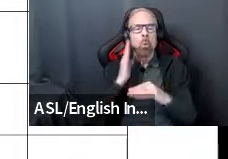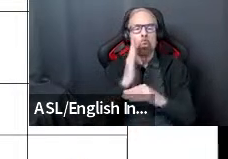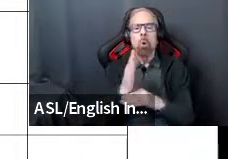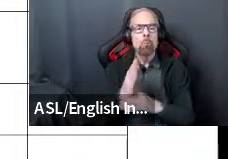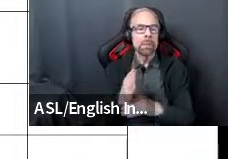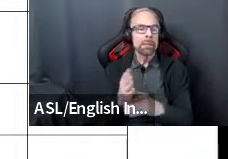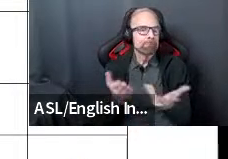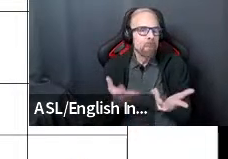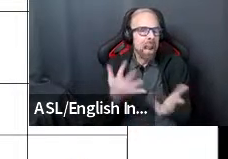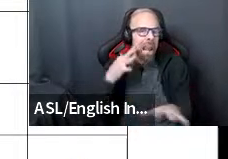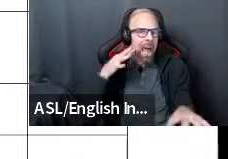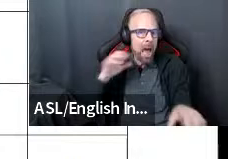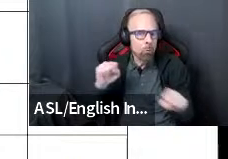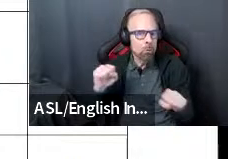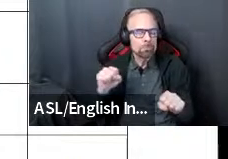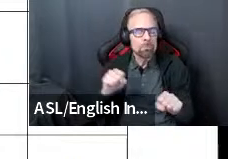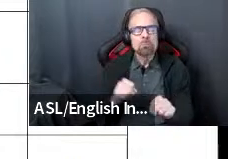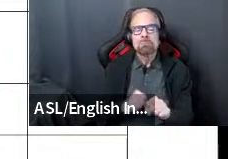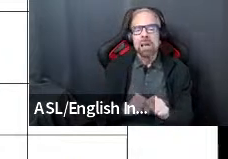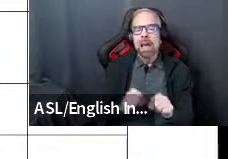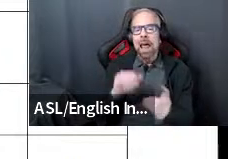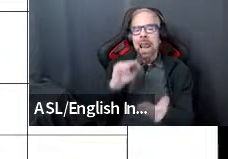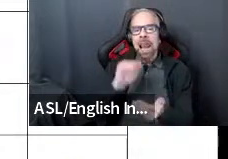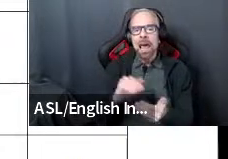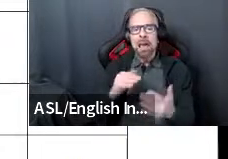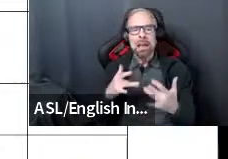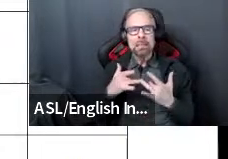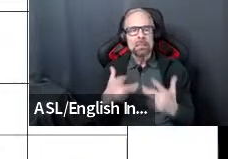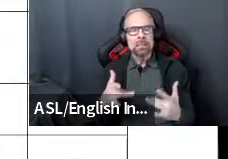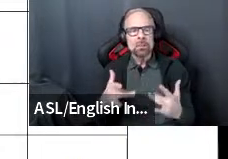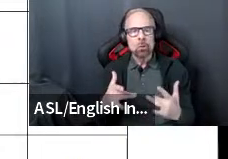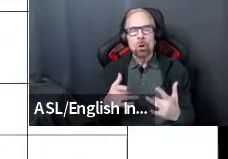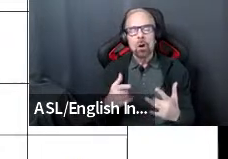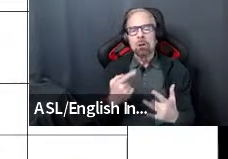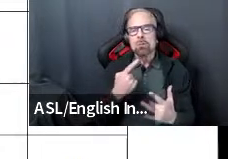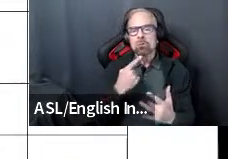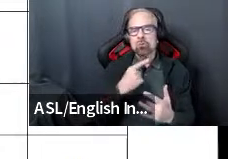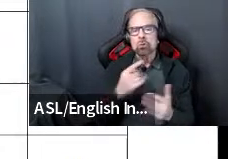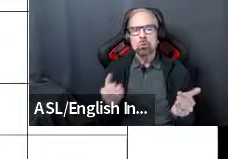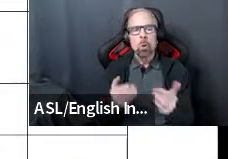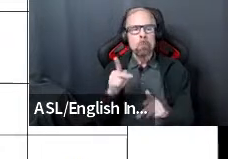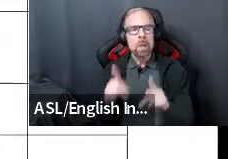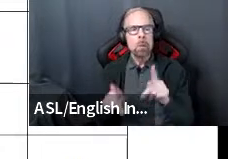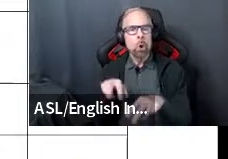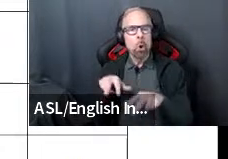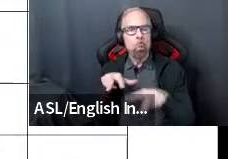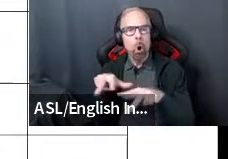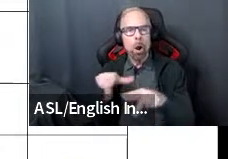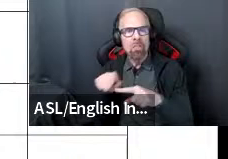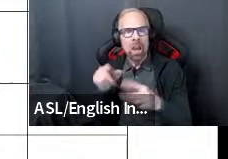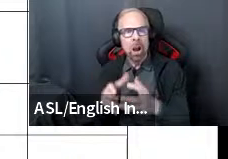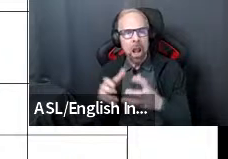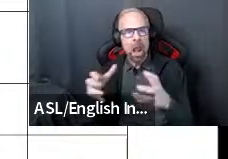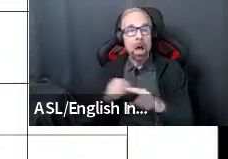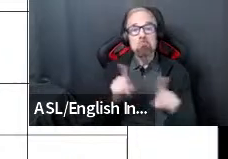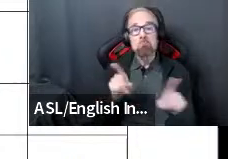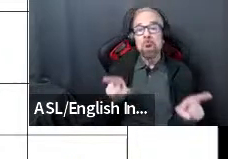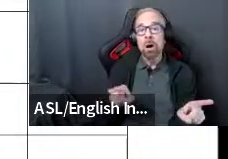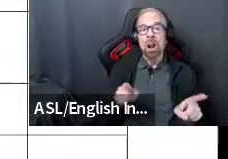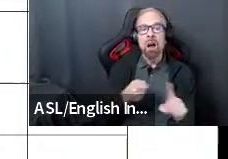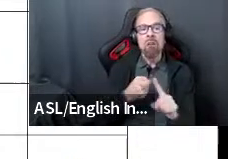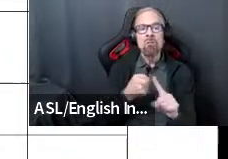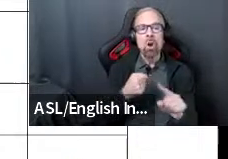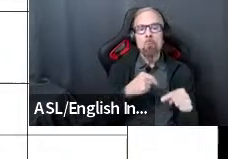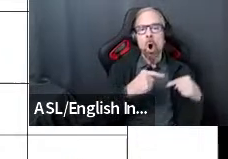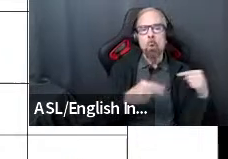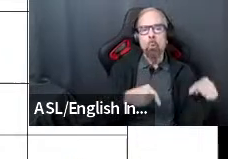And I think it's going to be less likely for large groups of people to stroll a lot there. Whereas I think from a wheeled point of